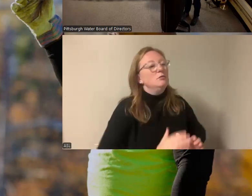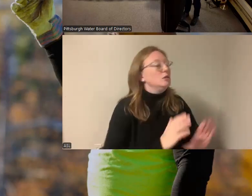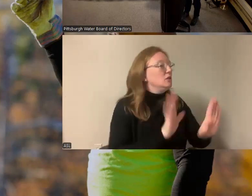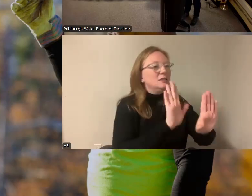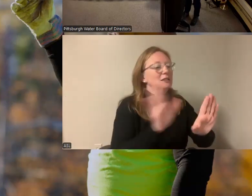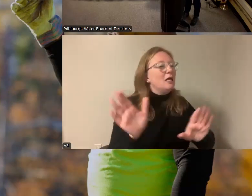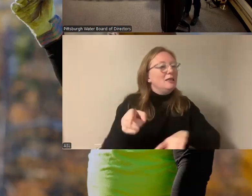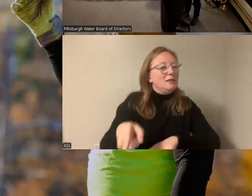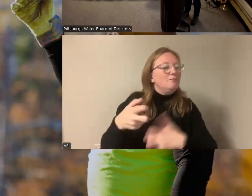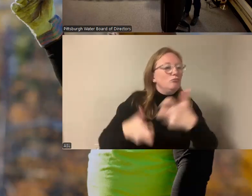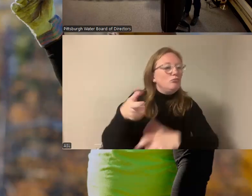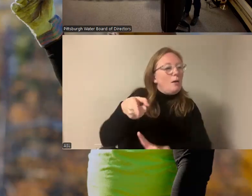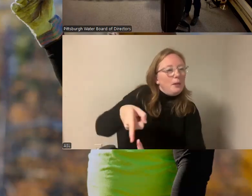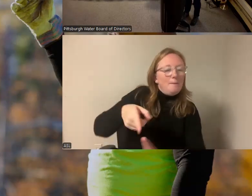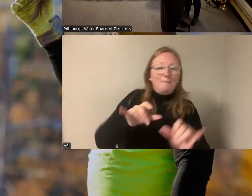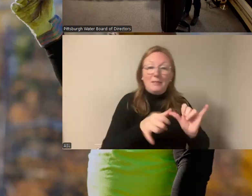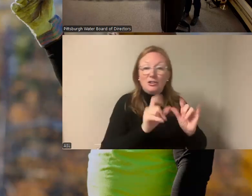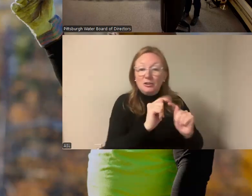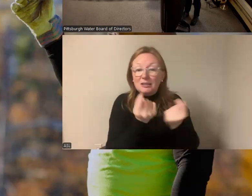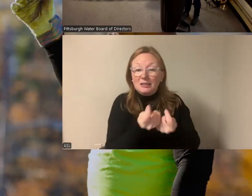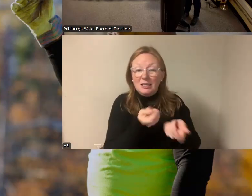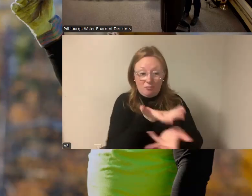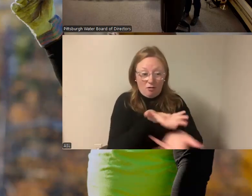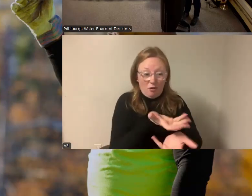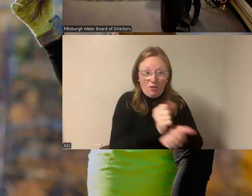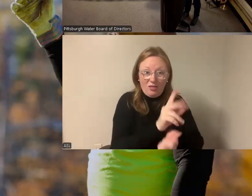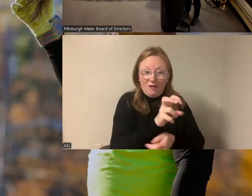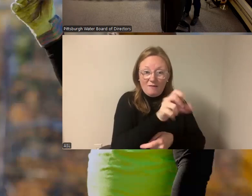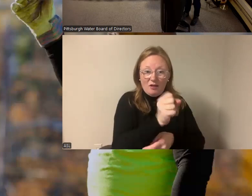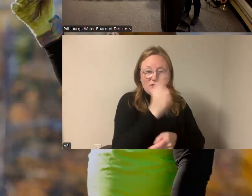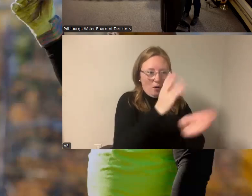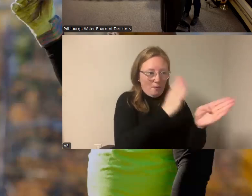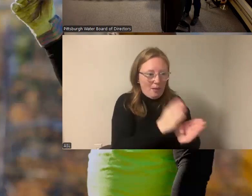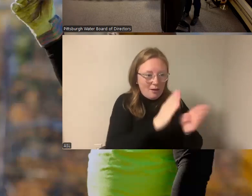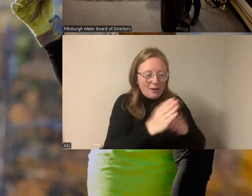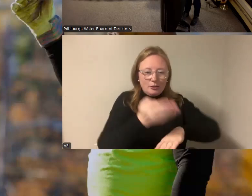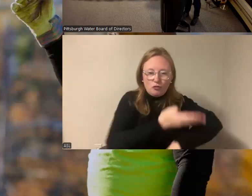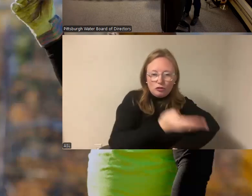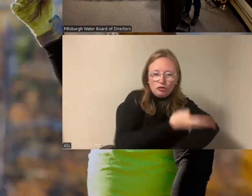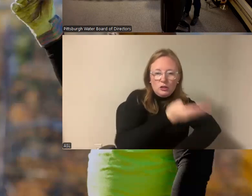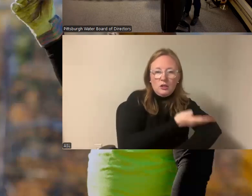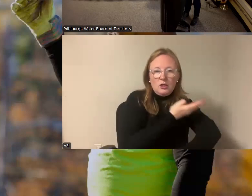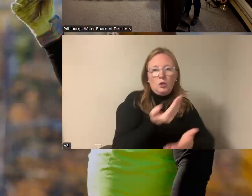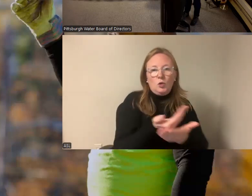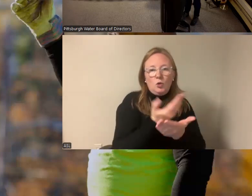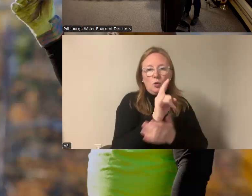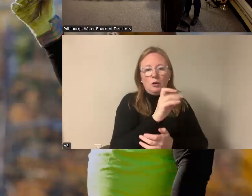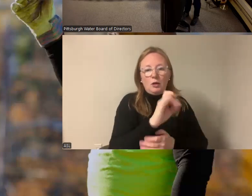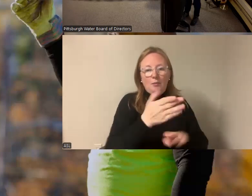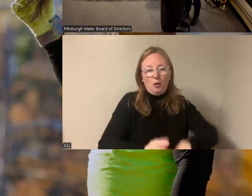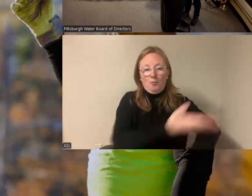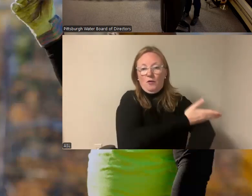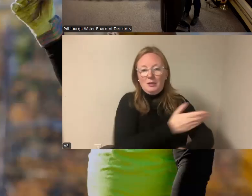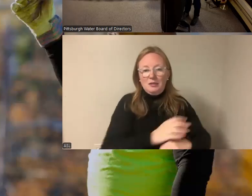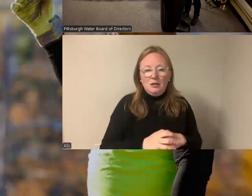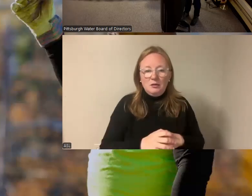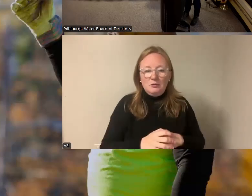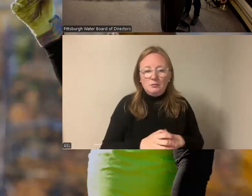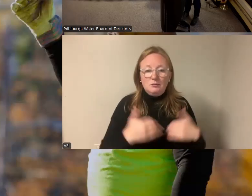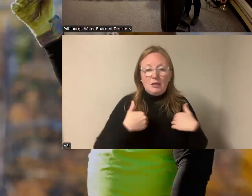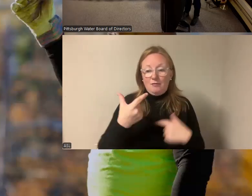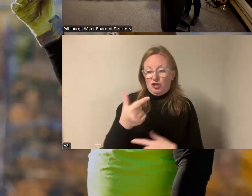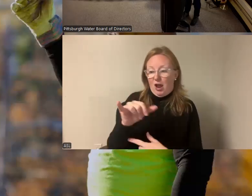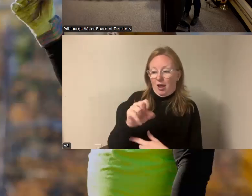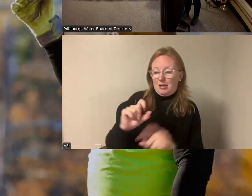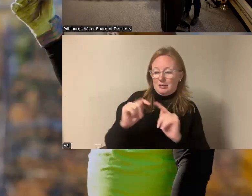that occur. Our engineering team interacts with valves for planning or constructing new capital improvements. We have a GIS